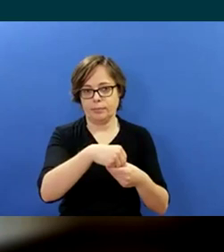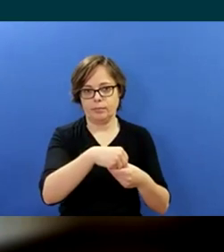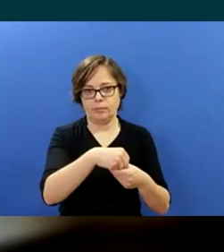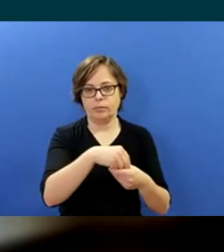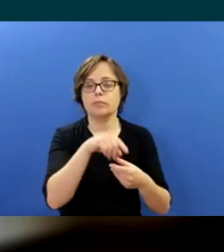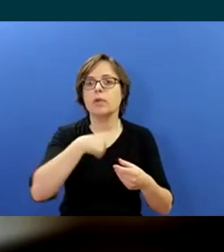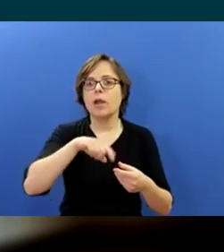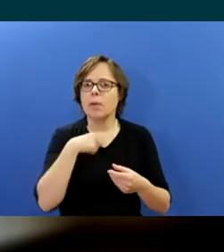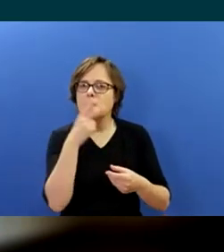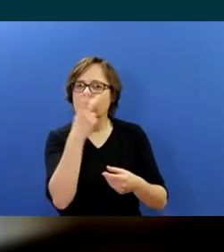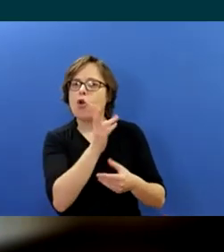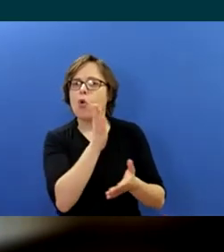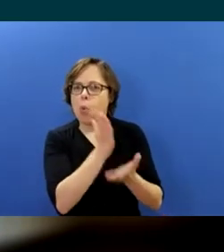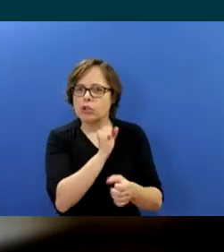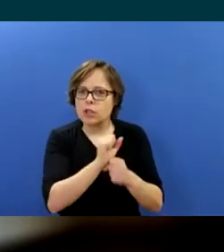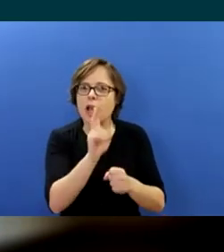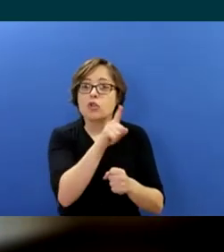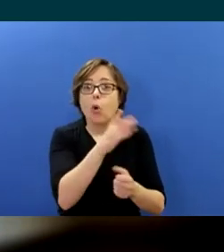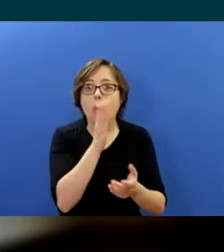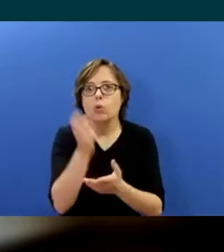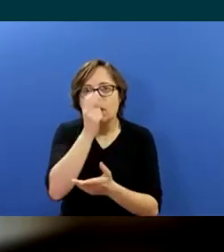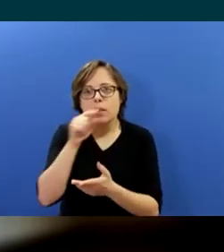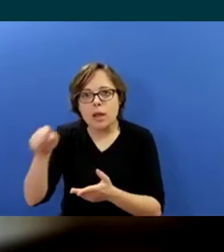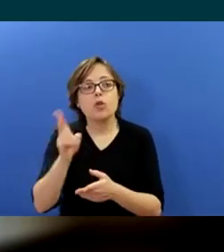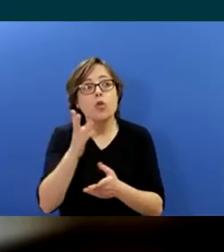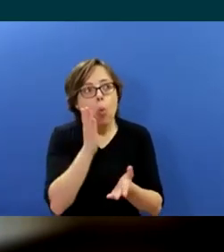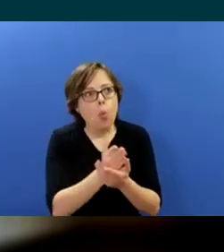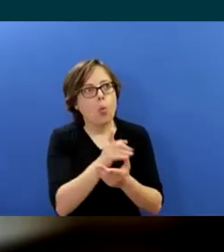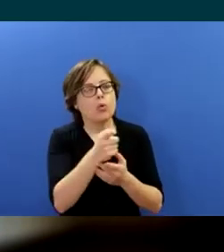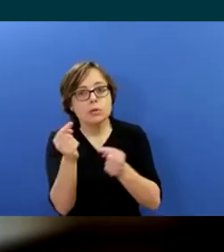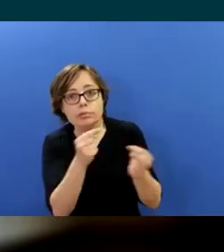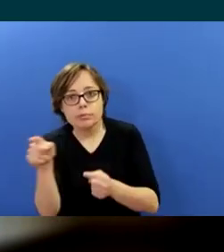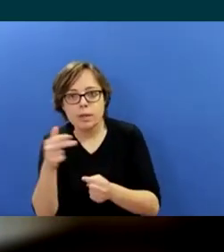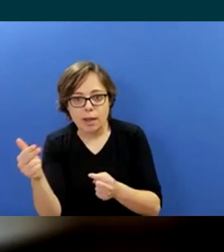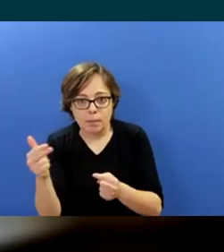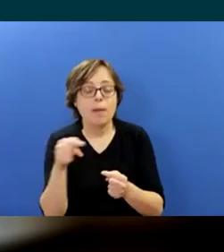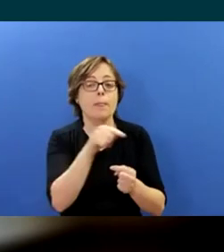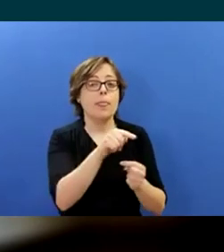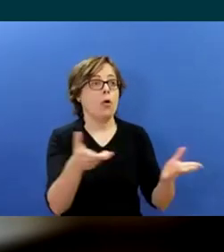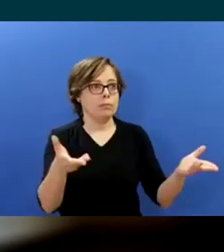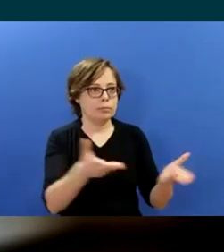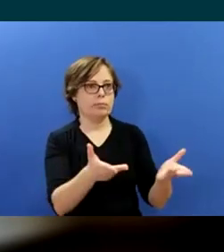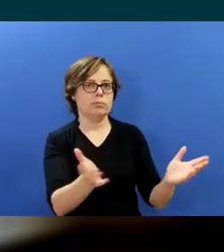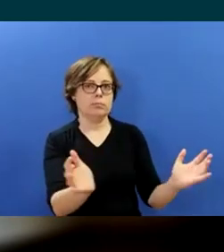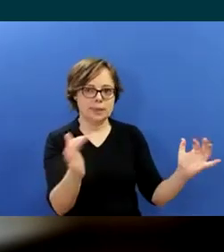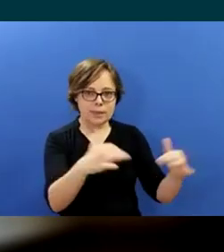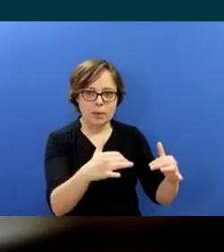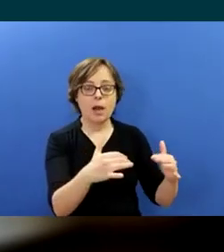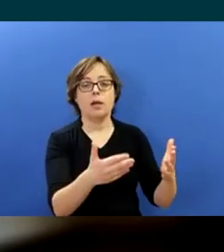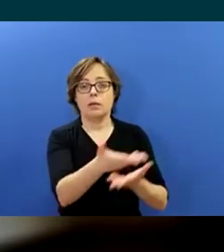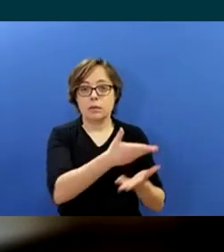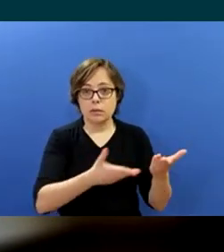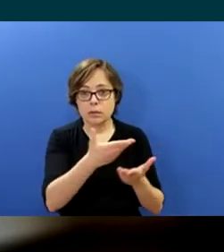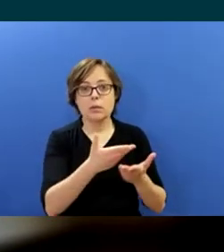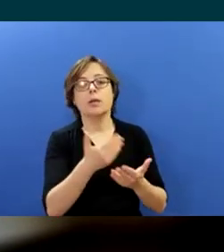is already participating and get them together to give information, but also to propose. We